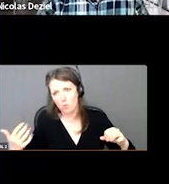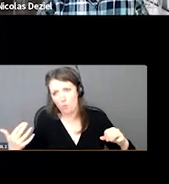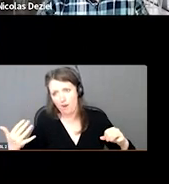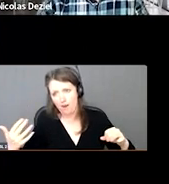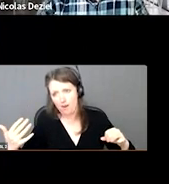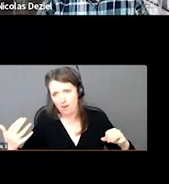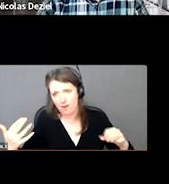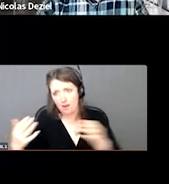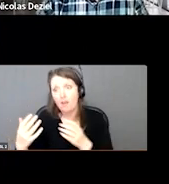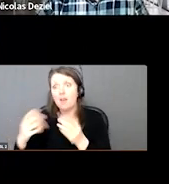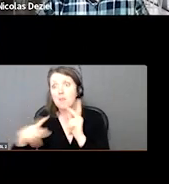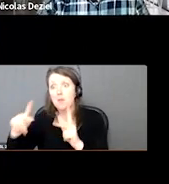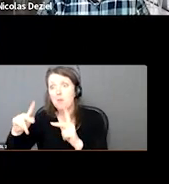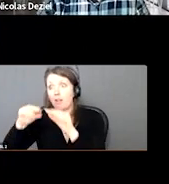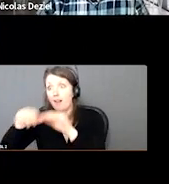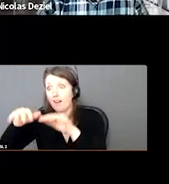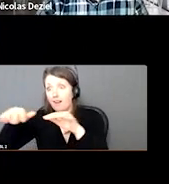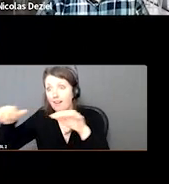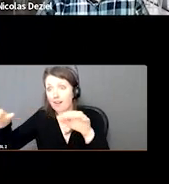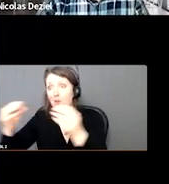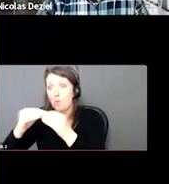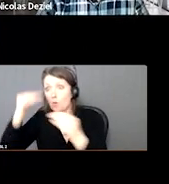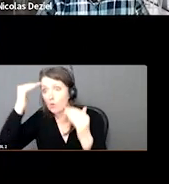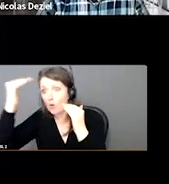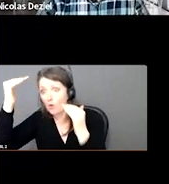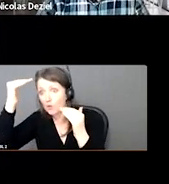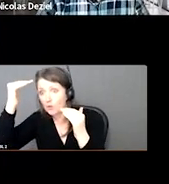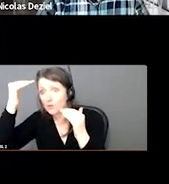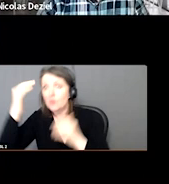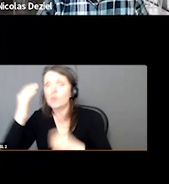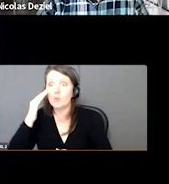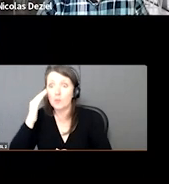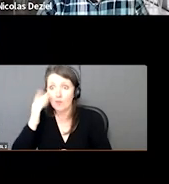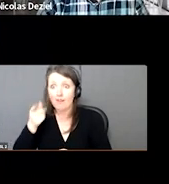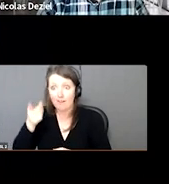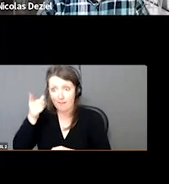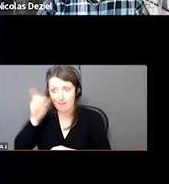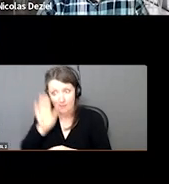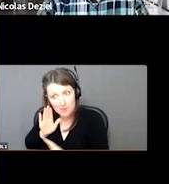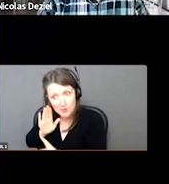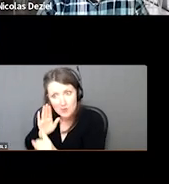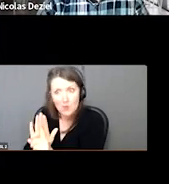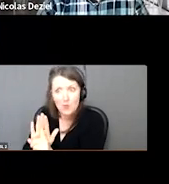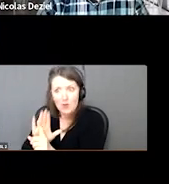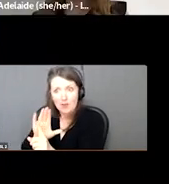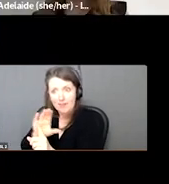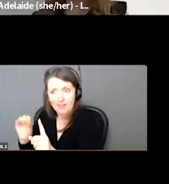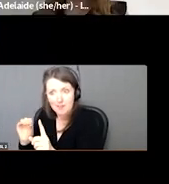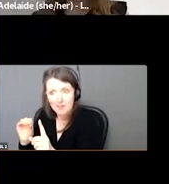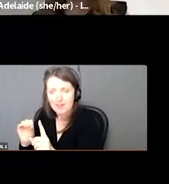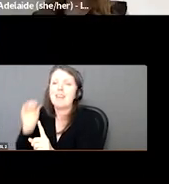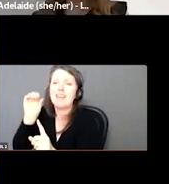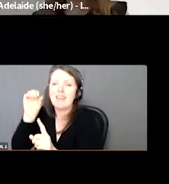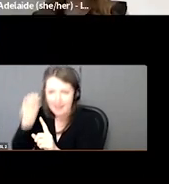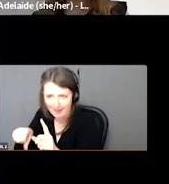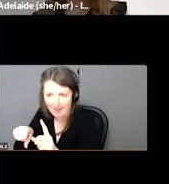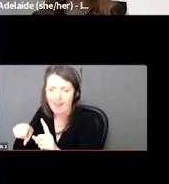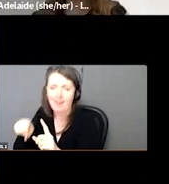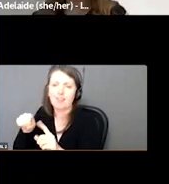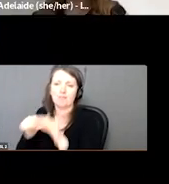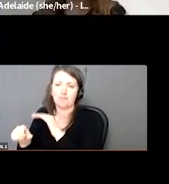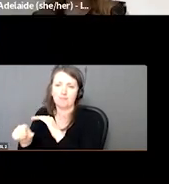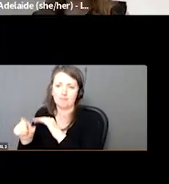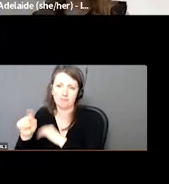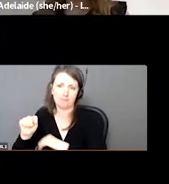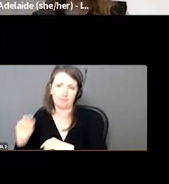copyright protection because it's considered to be a literary work. Thank you. Wonderful, thank you. Do we have time